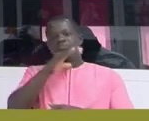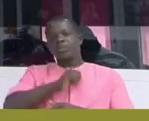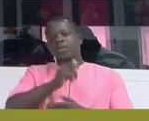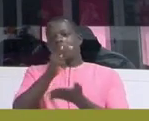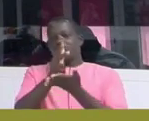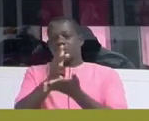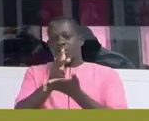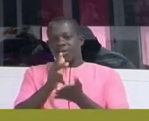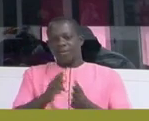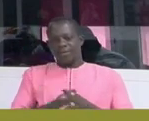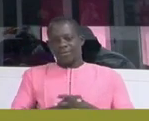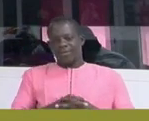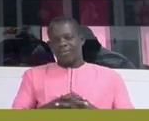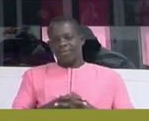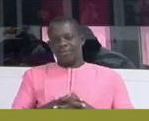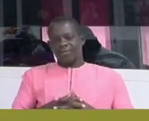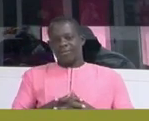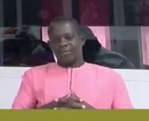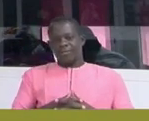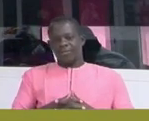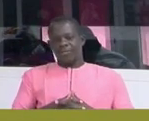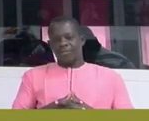Good morning, Mr. Witness.